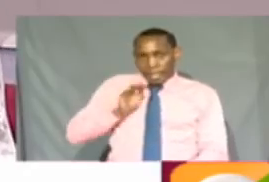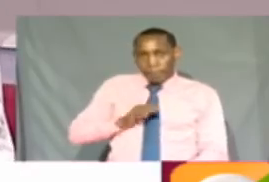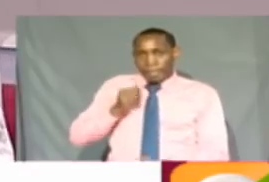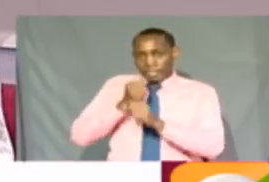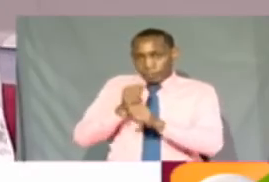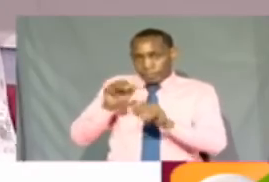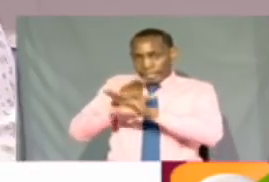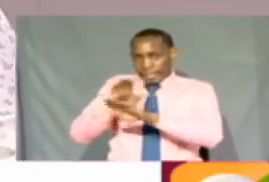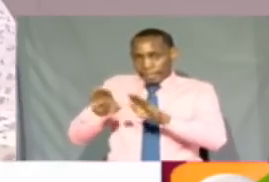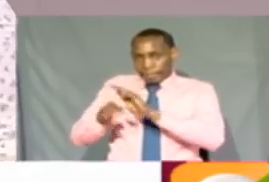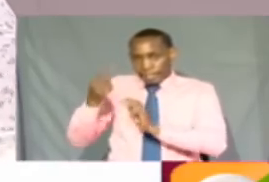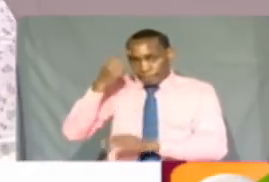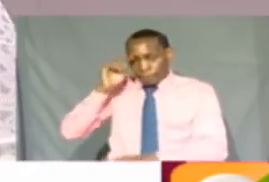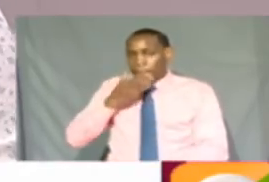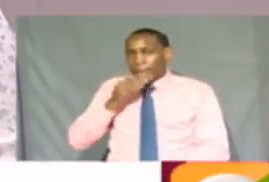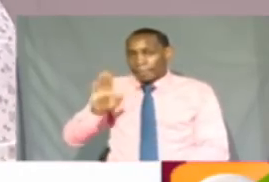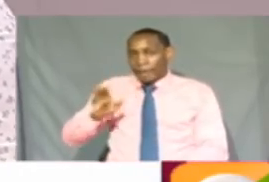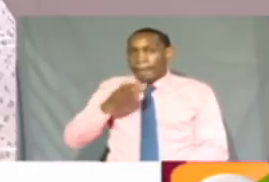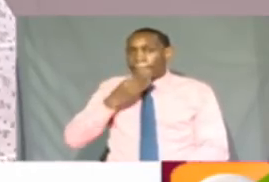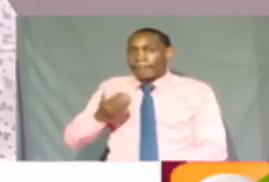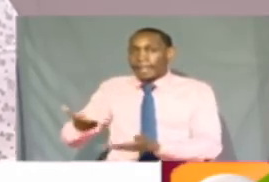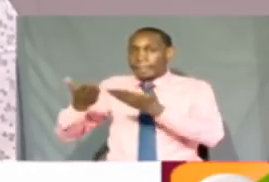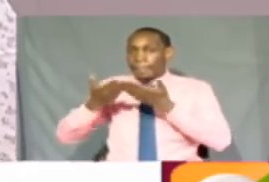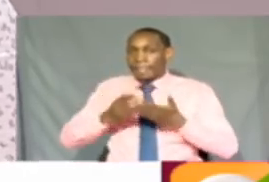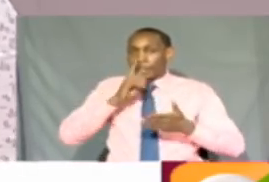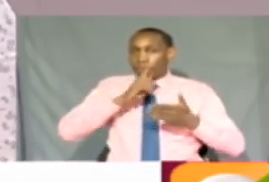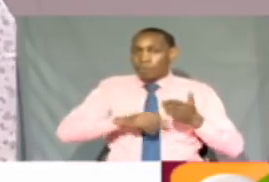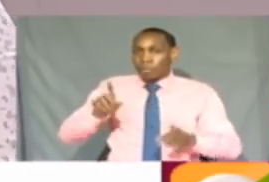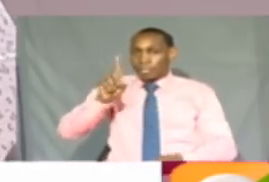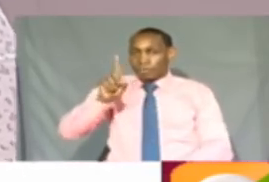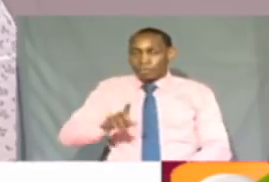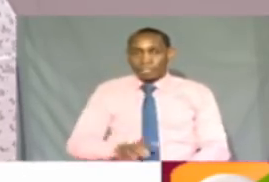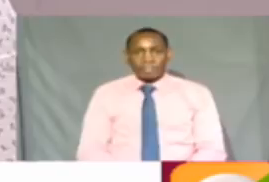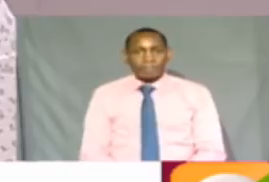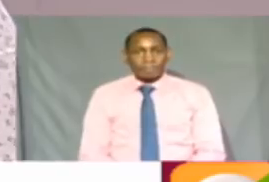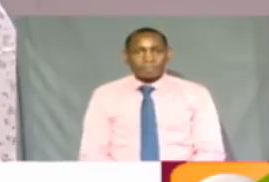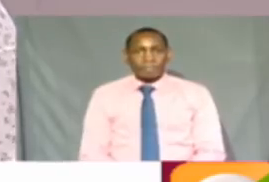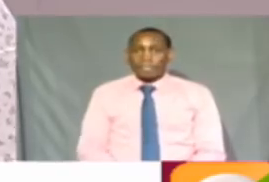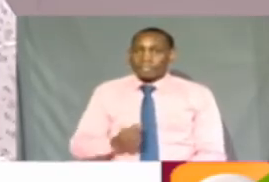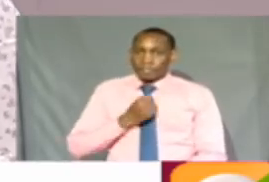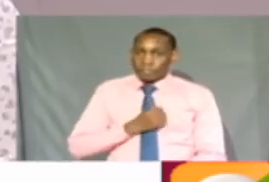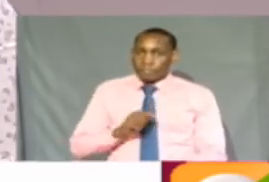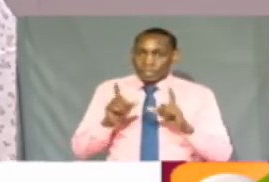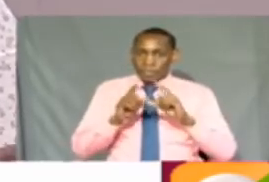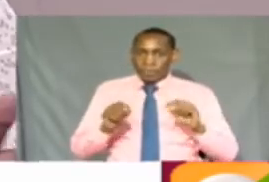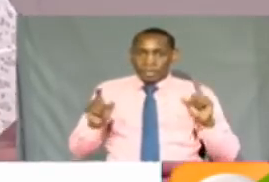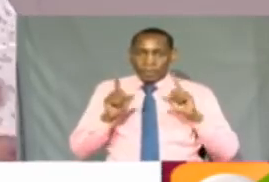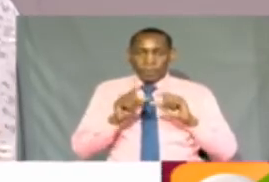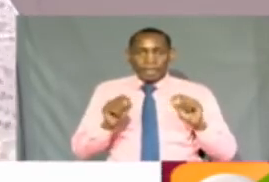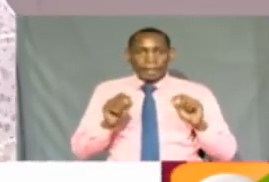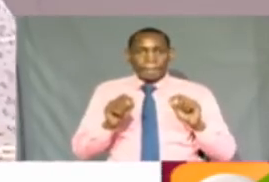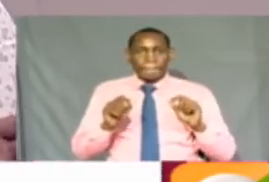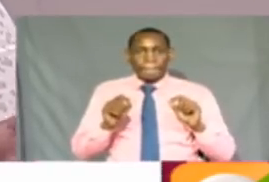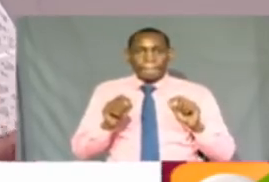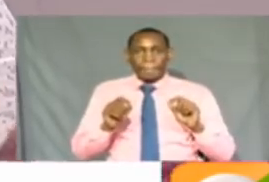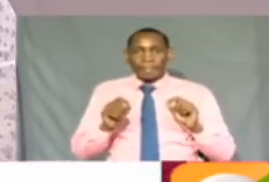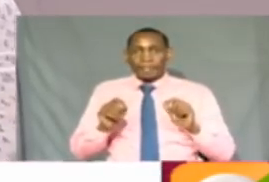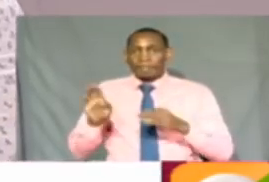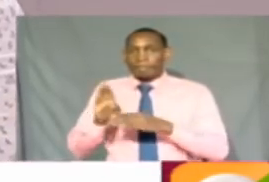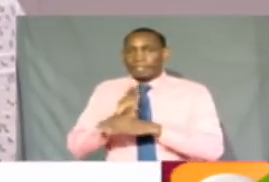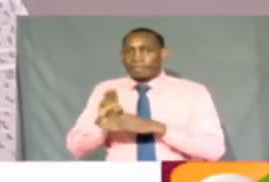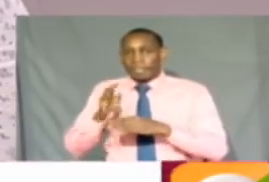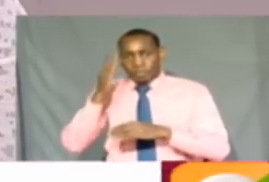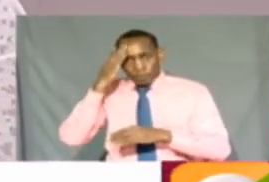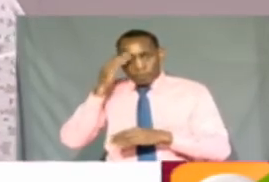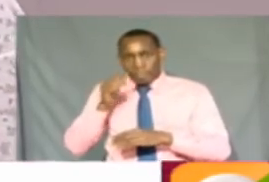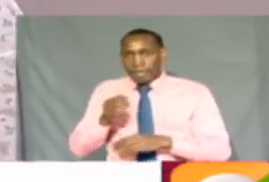doing everything for this man? I mean, what are you bringing on the table? And there's quite sad to say, media women have this problem. You're too busy, you'll never notice someone is